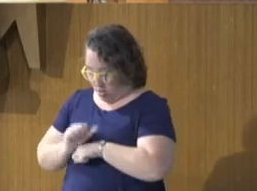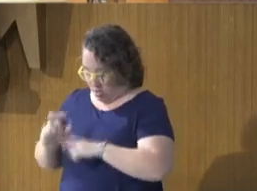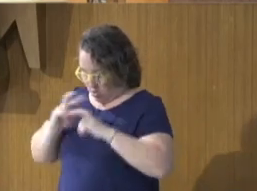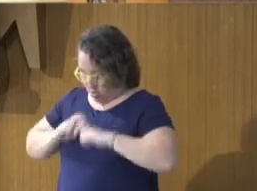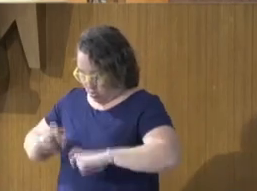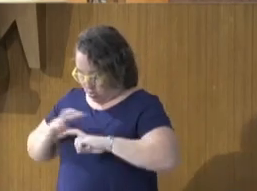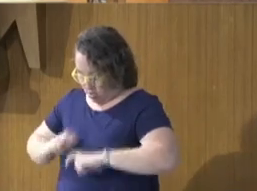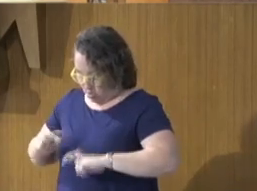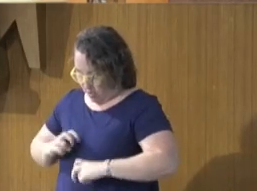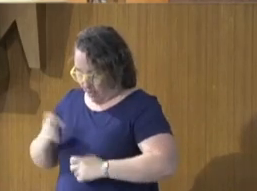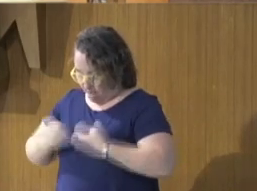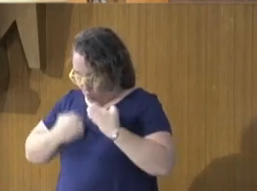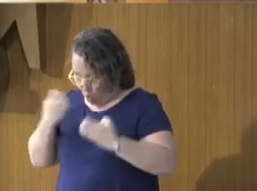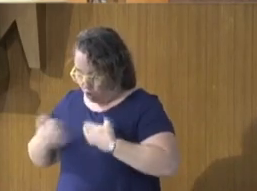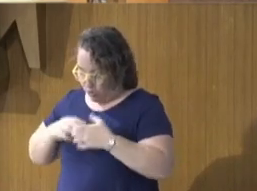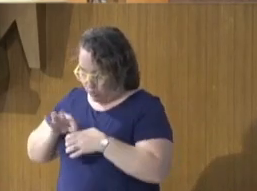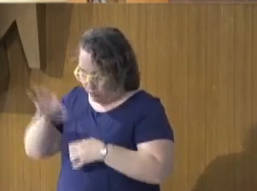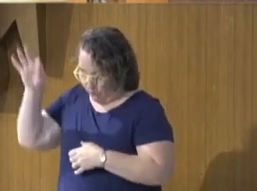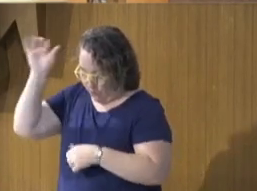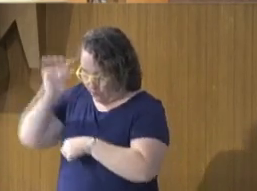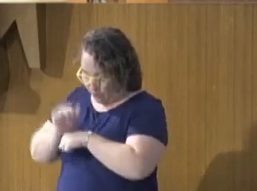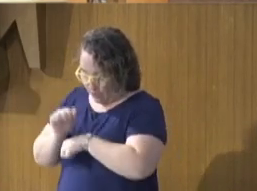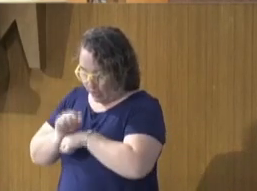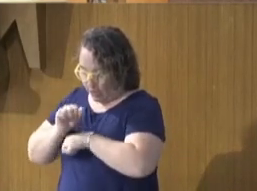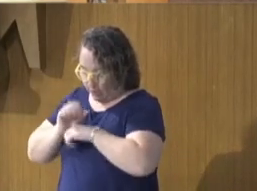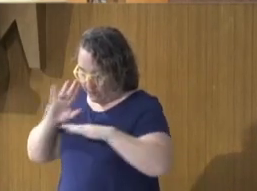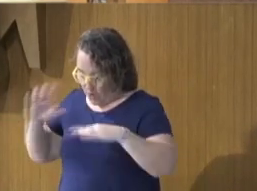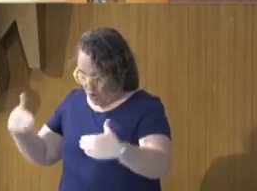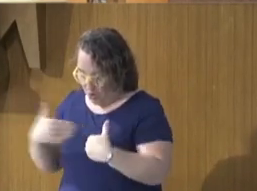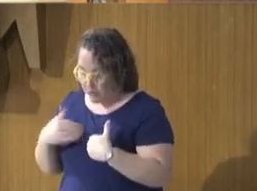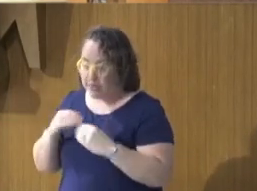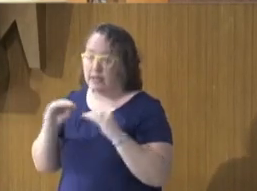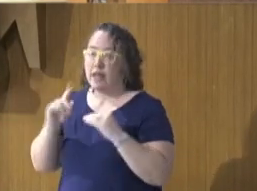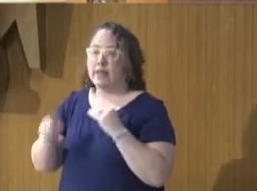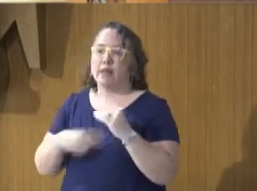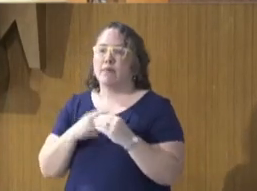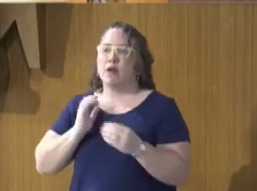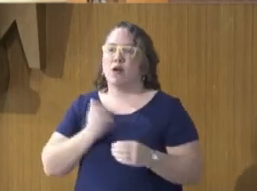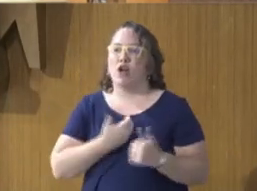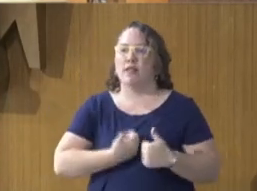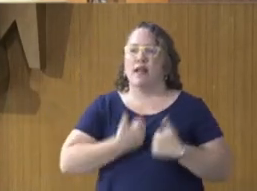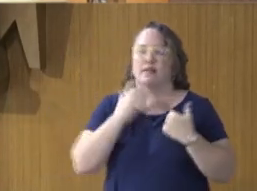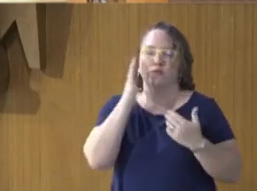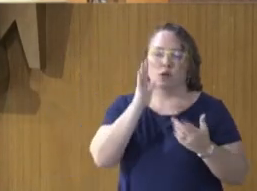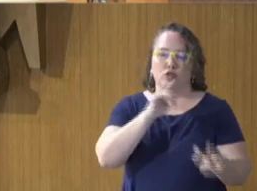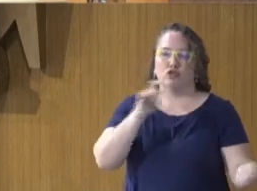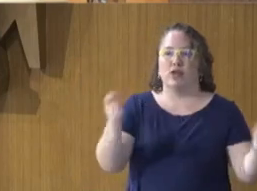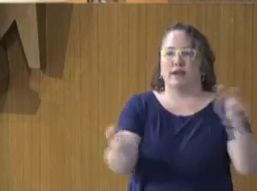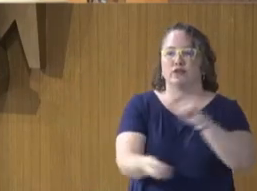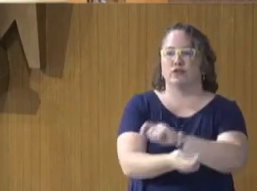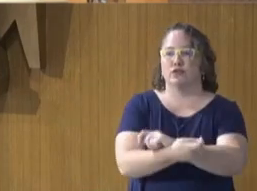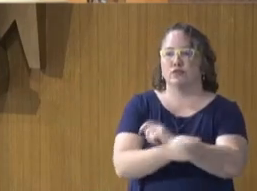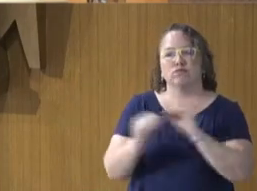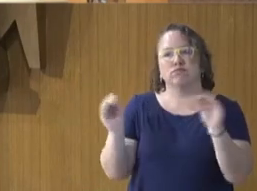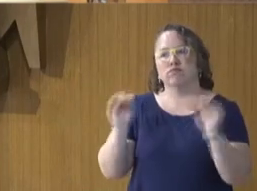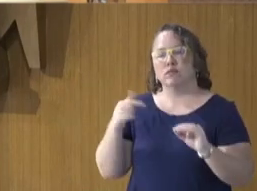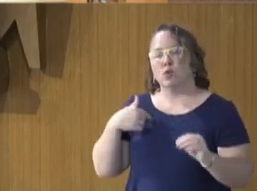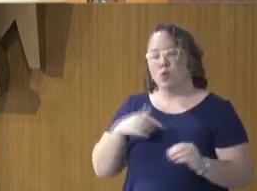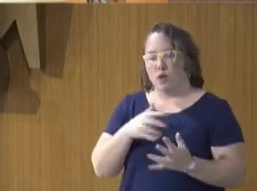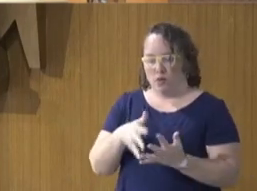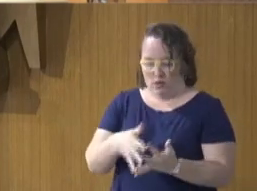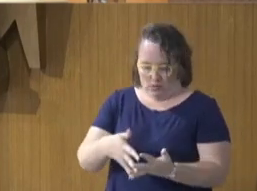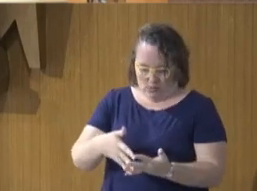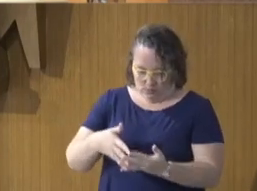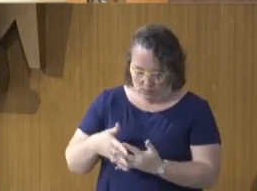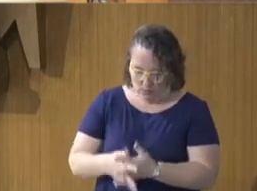emotional and spiritual work, nothing about our lives will ever truly change. We will remain enslaved